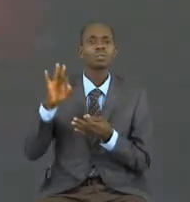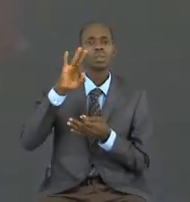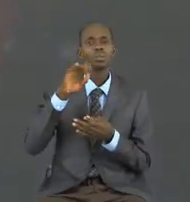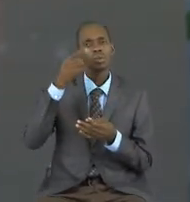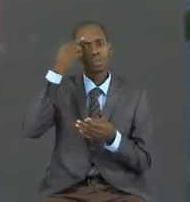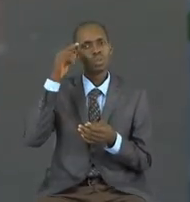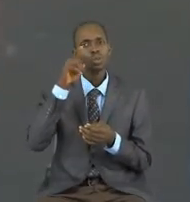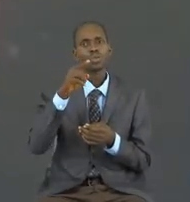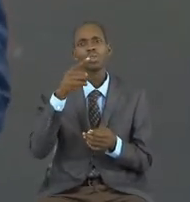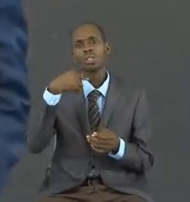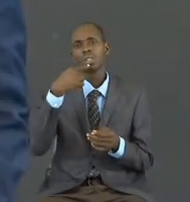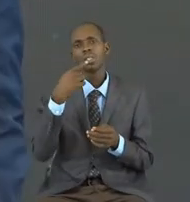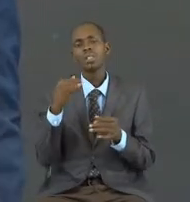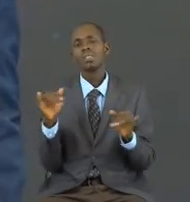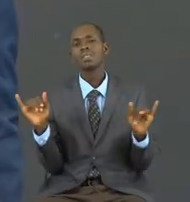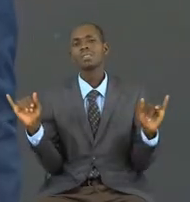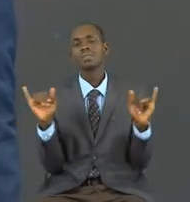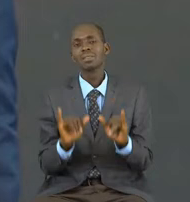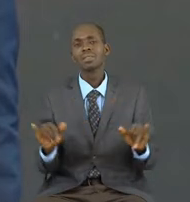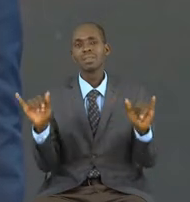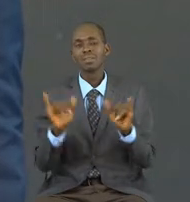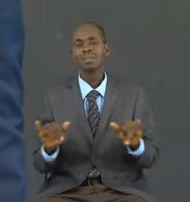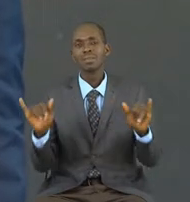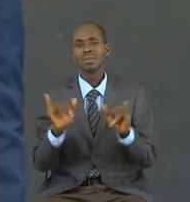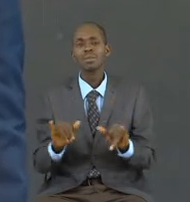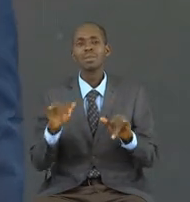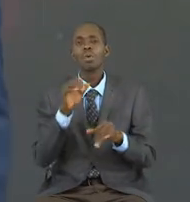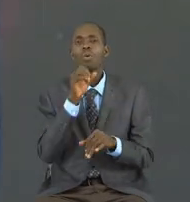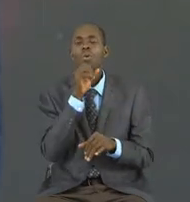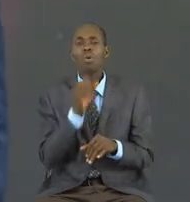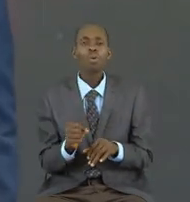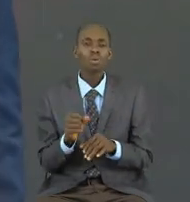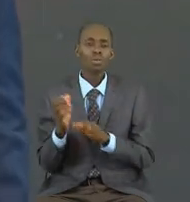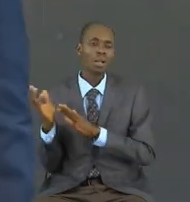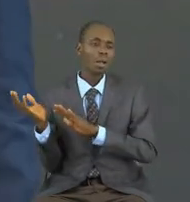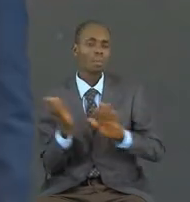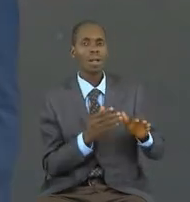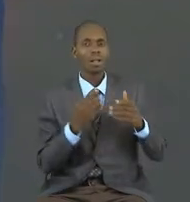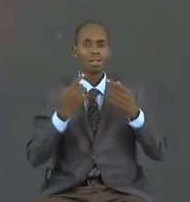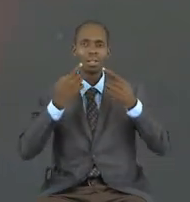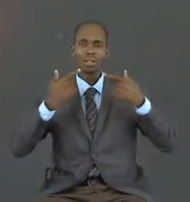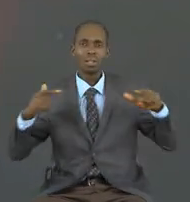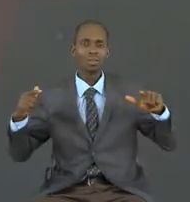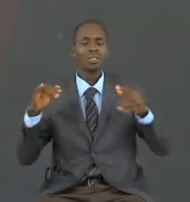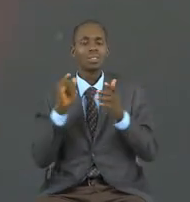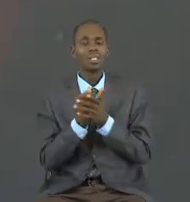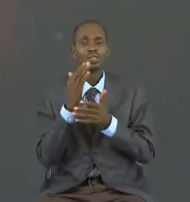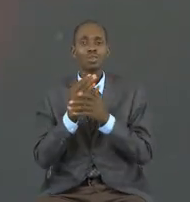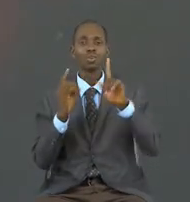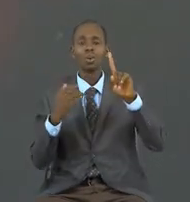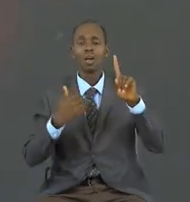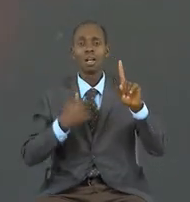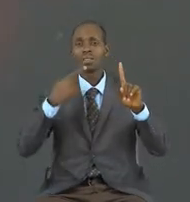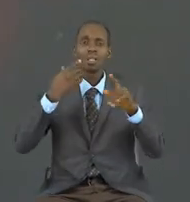speak the same old abandoned language that somebody spoke over the microphone